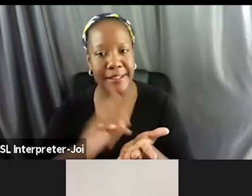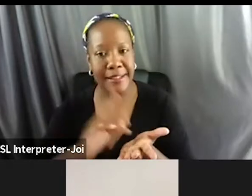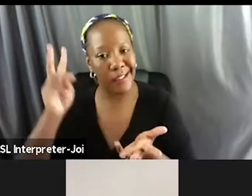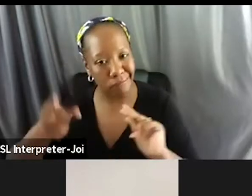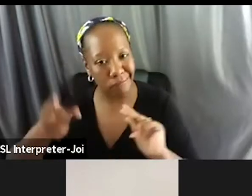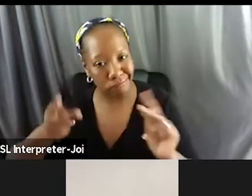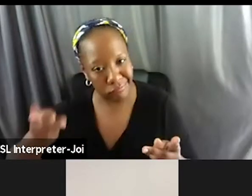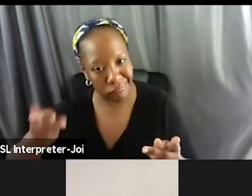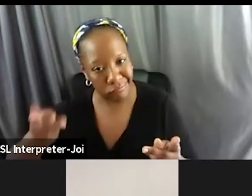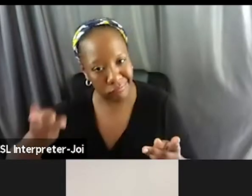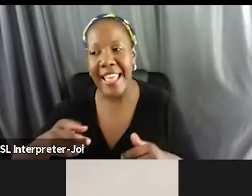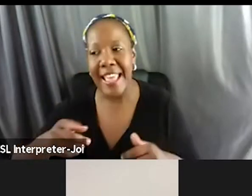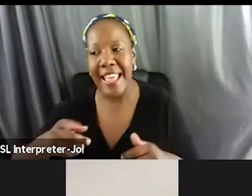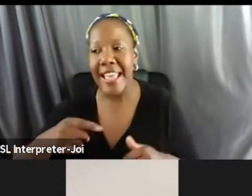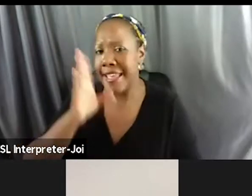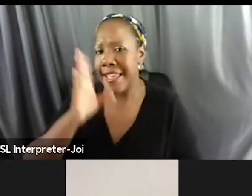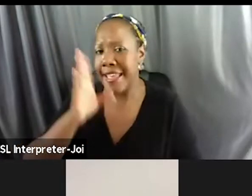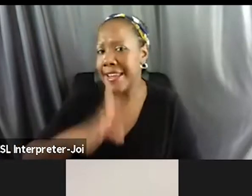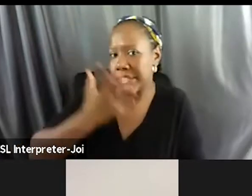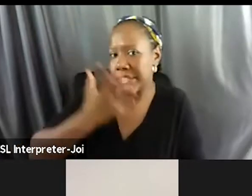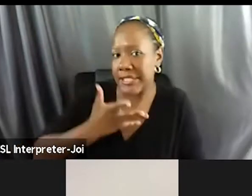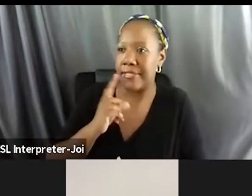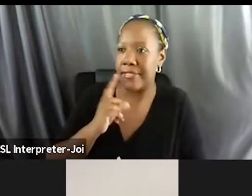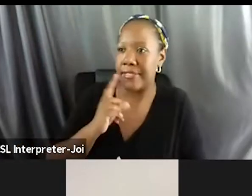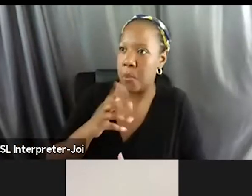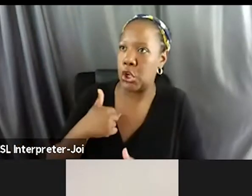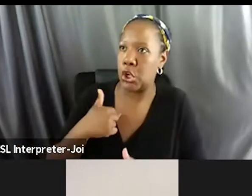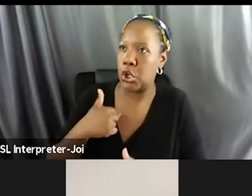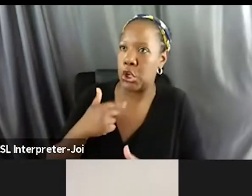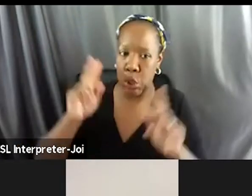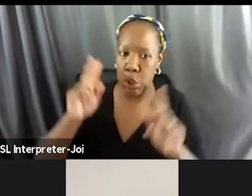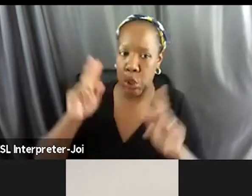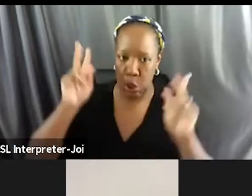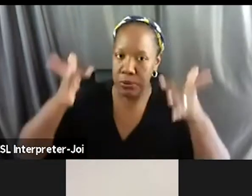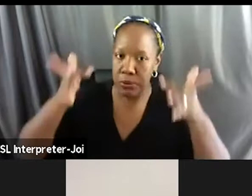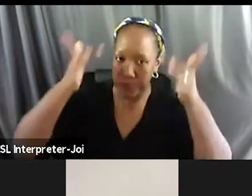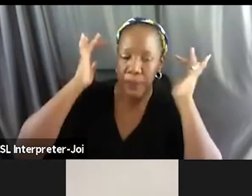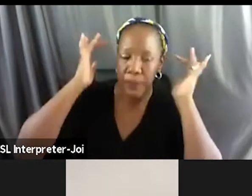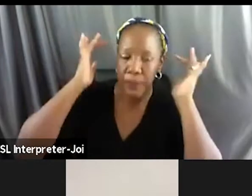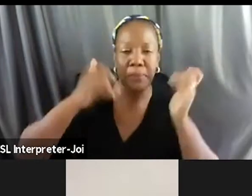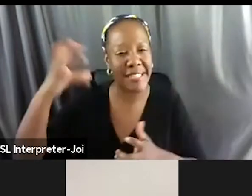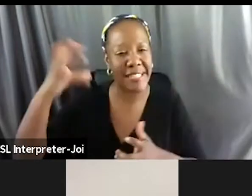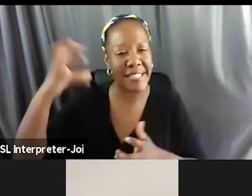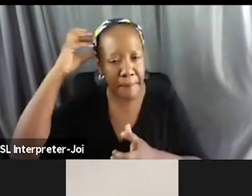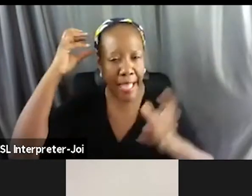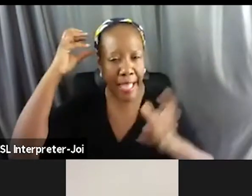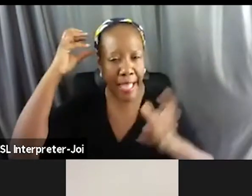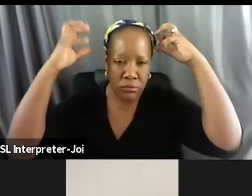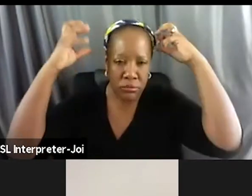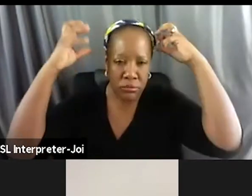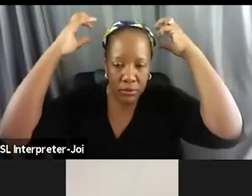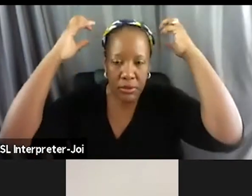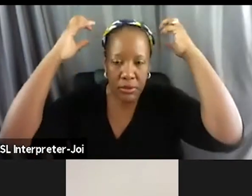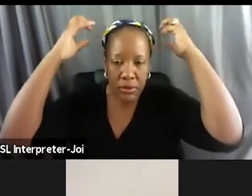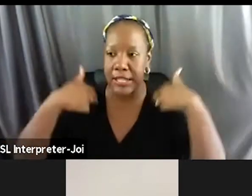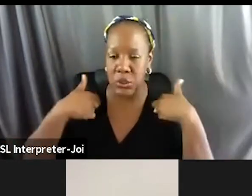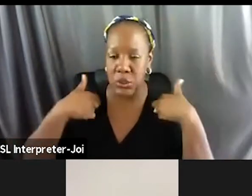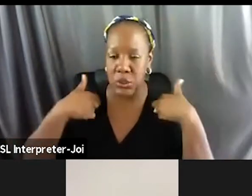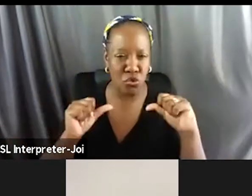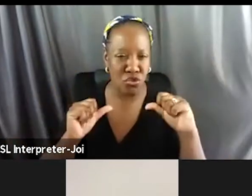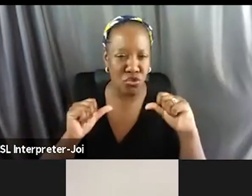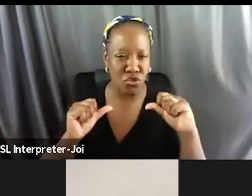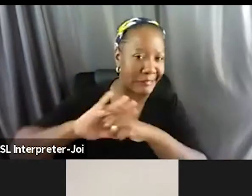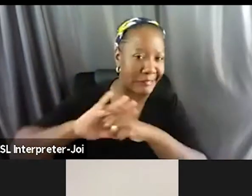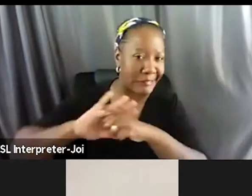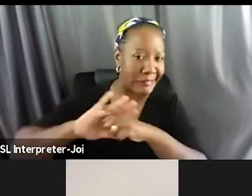said you were going to lose your hair. I was losing it in places and just really got engrossed with trying to conceal it and